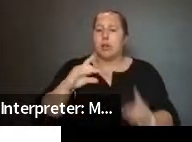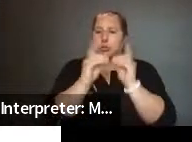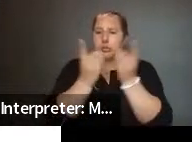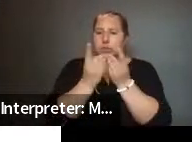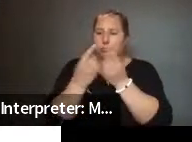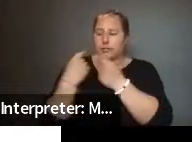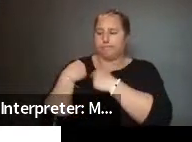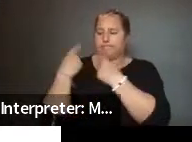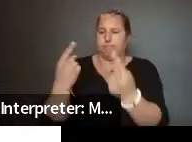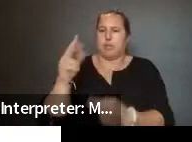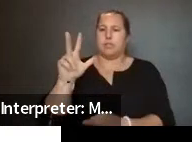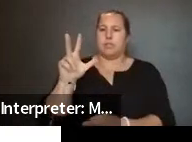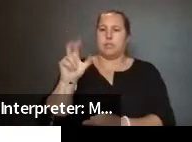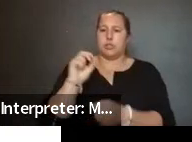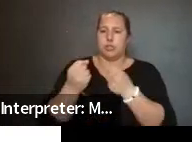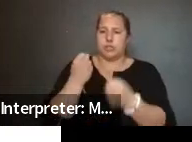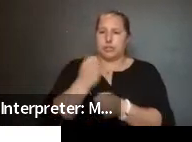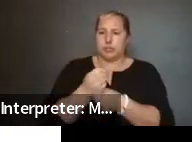years.